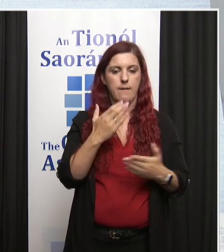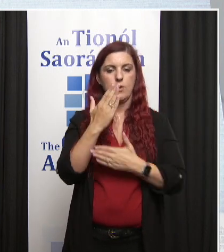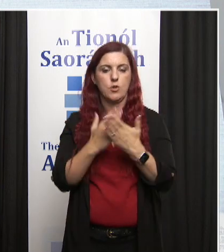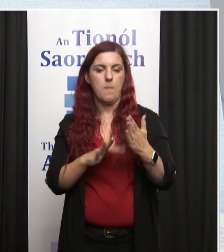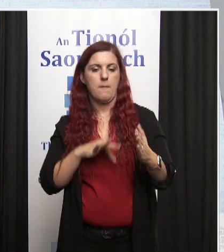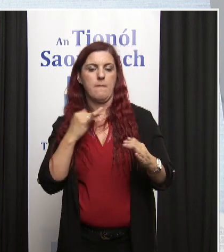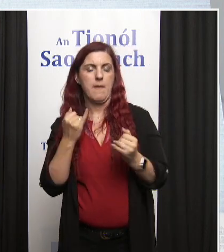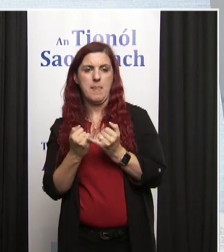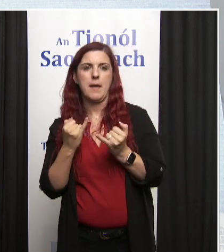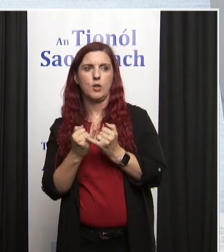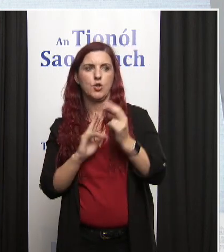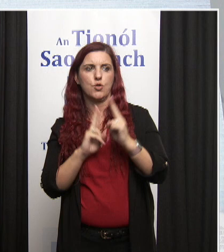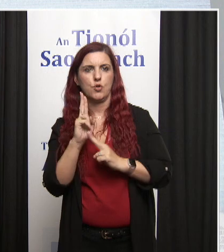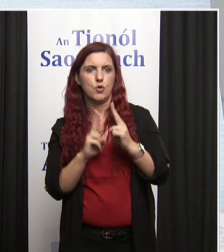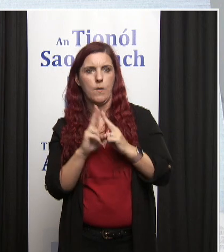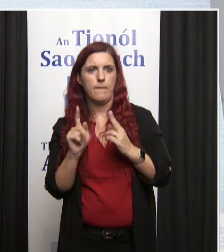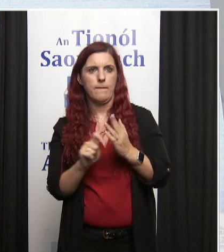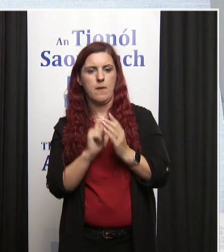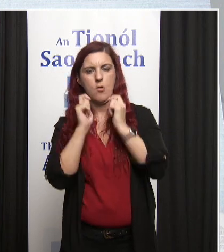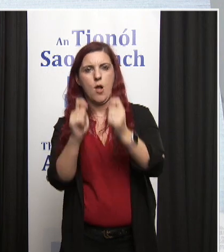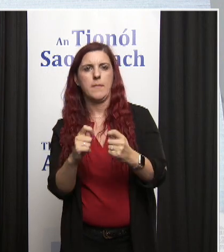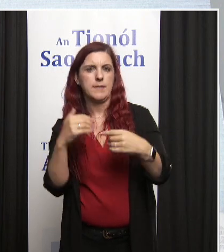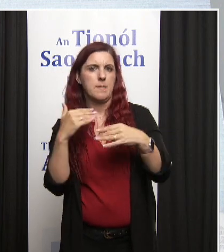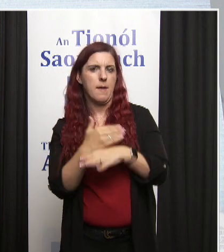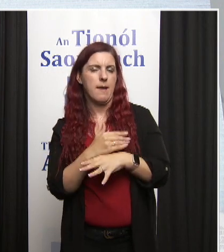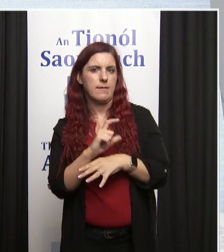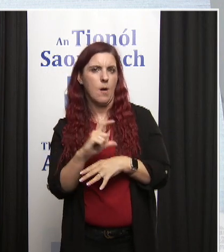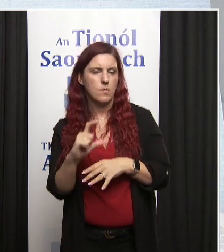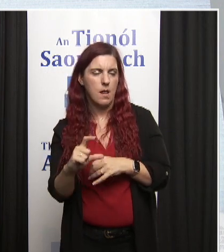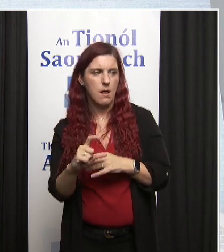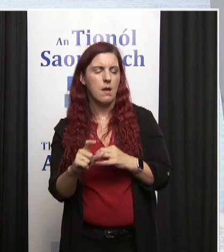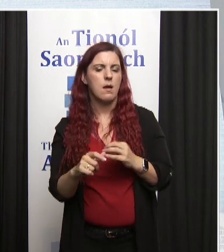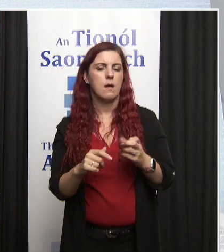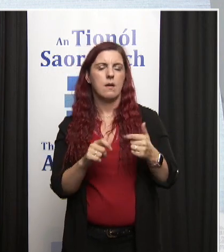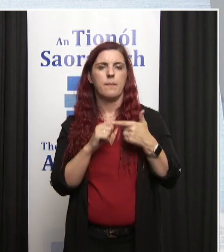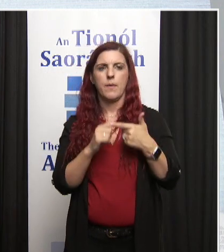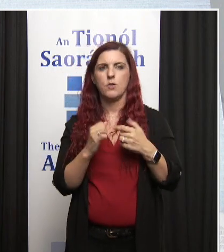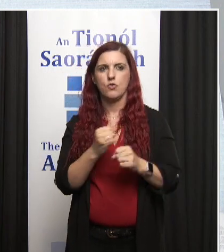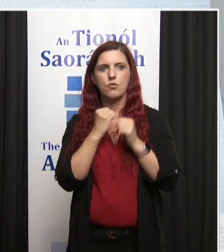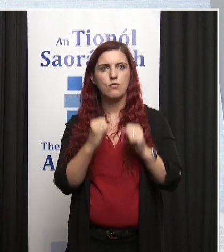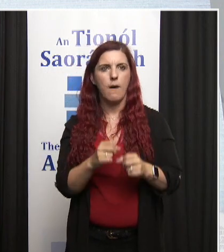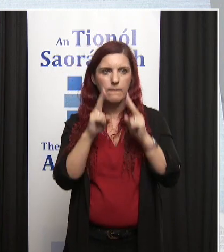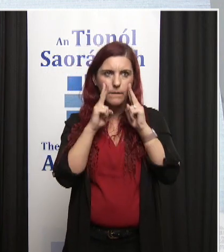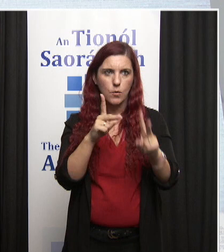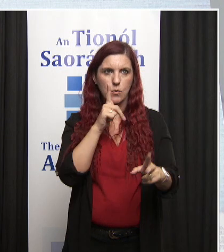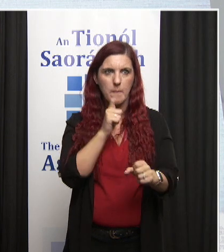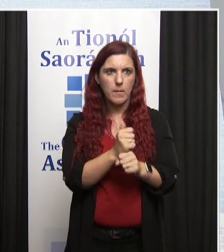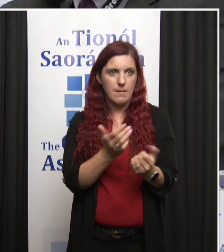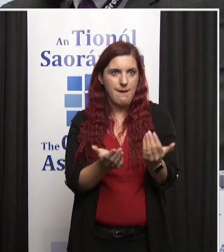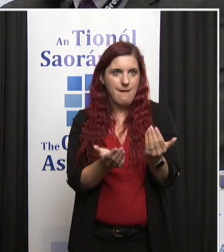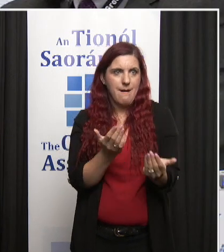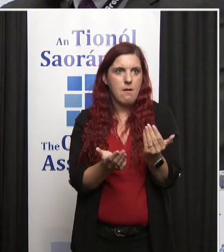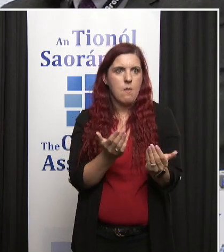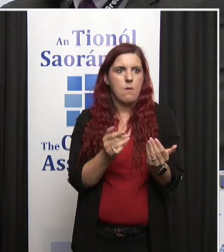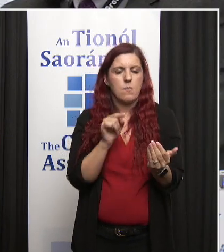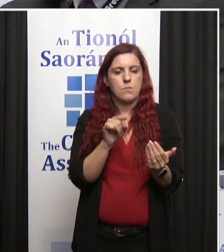viewed that being nominated directly by the council. Very strong views in relation to how, so based on